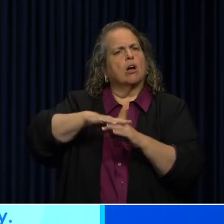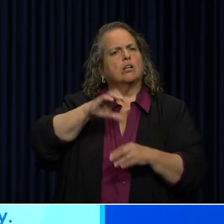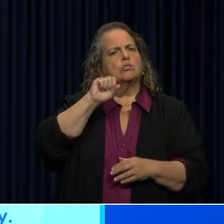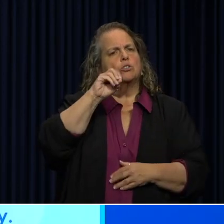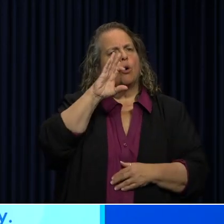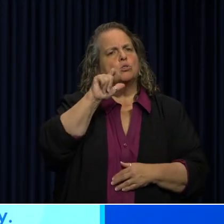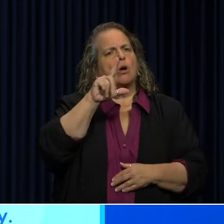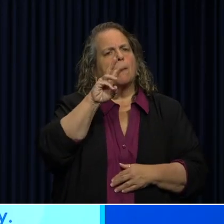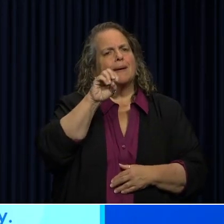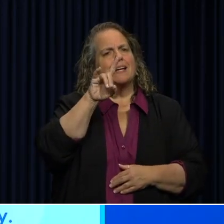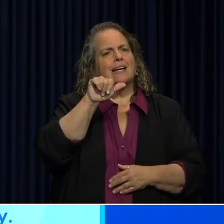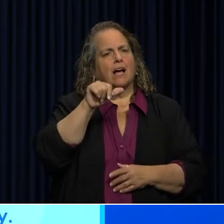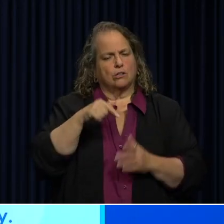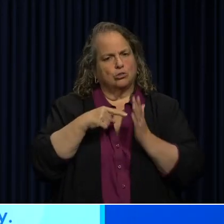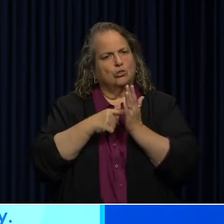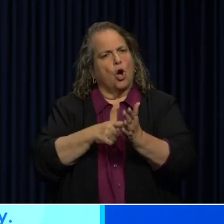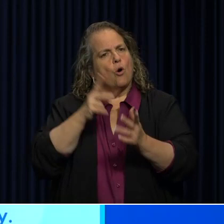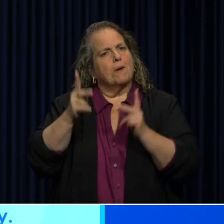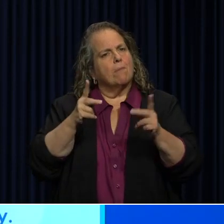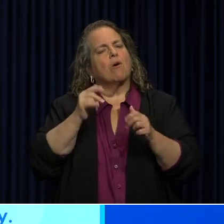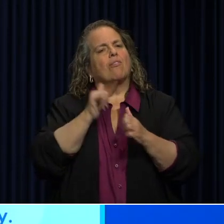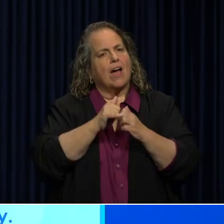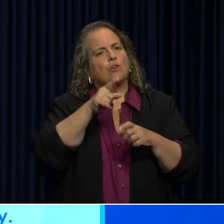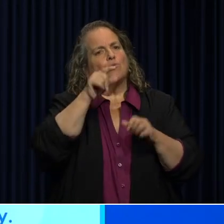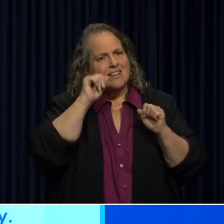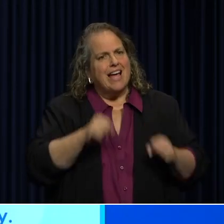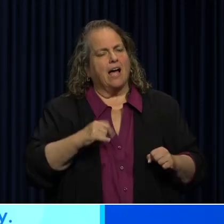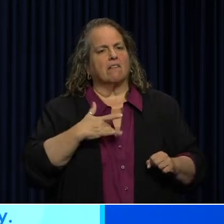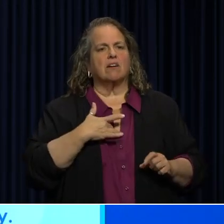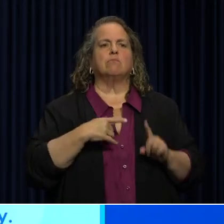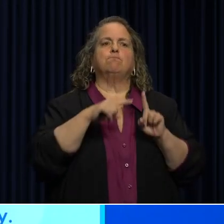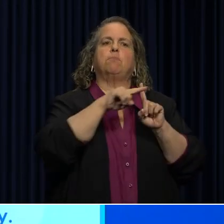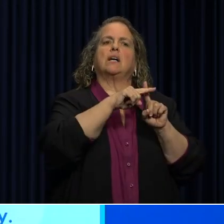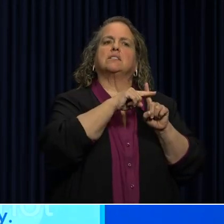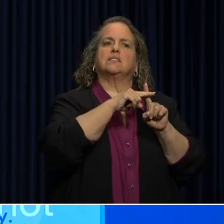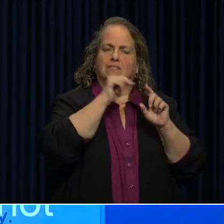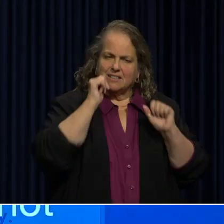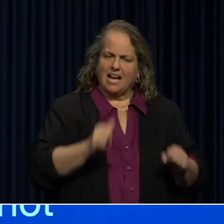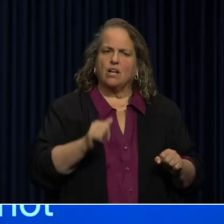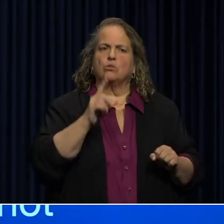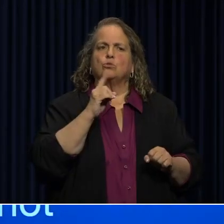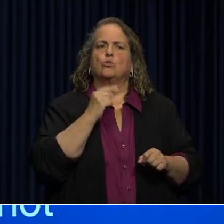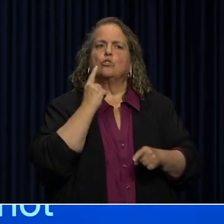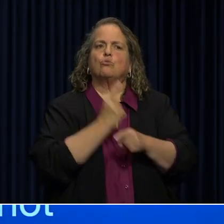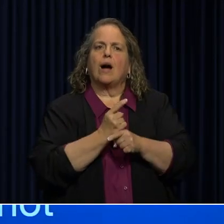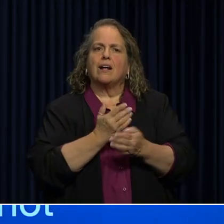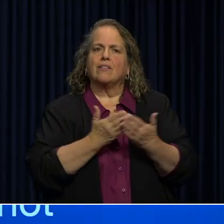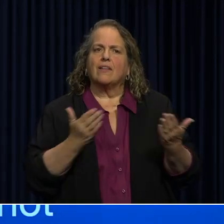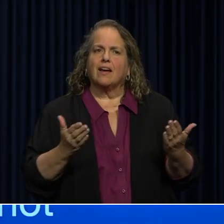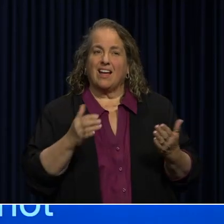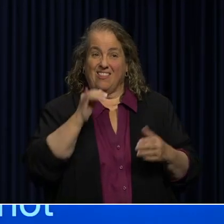that you are doing, and they want to do them too. This is the type of positive social pressure